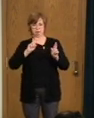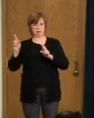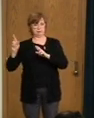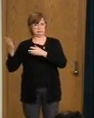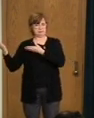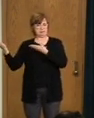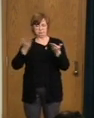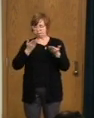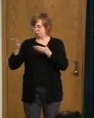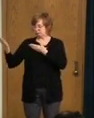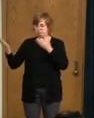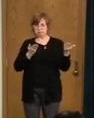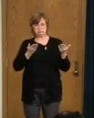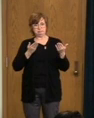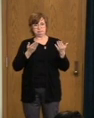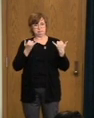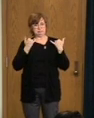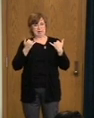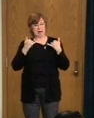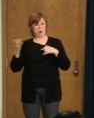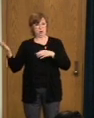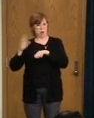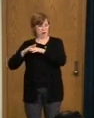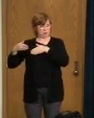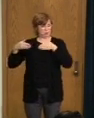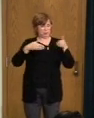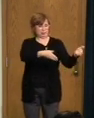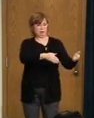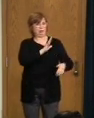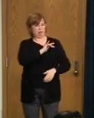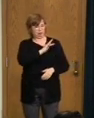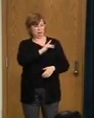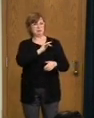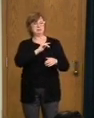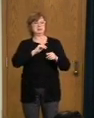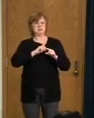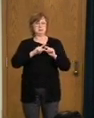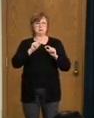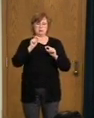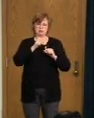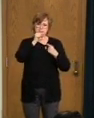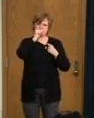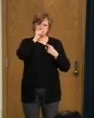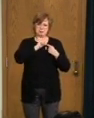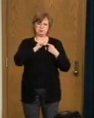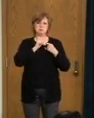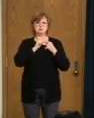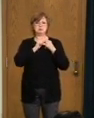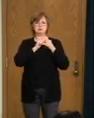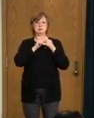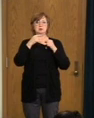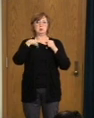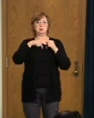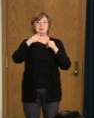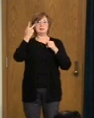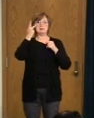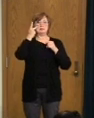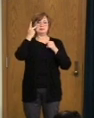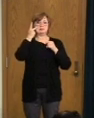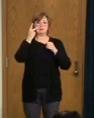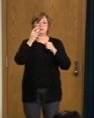Friends, the finish line to COVID-19 is in sight, but we do have a few more miles to travel. So let's stay